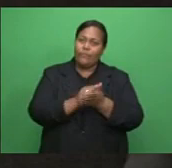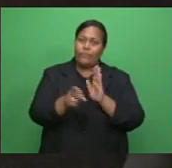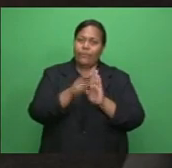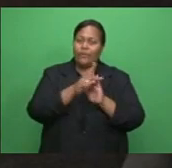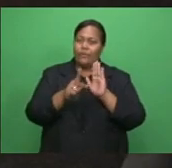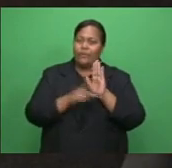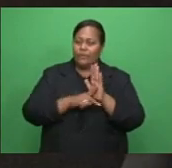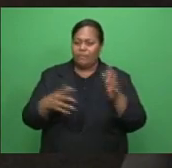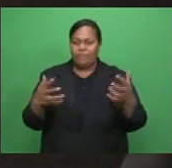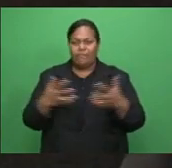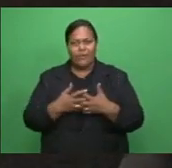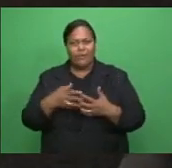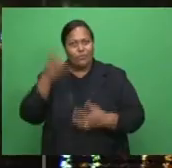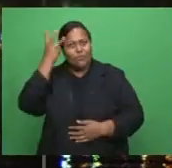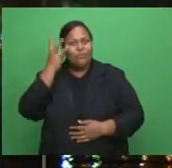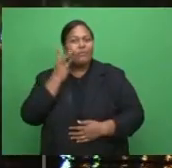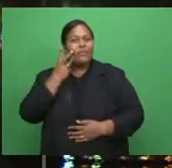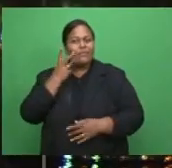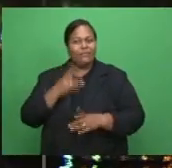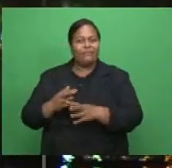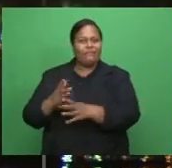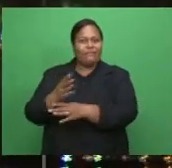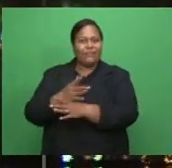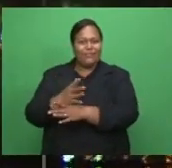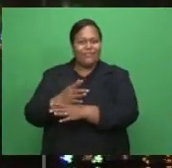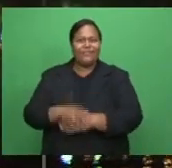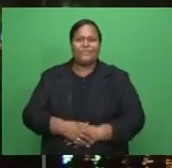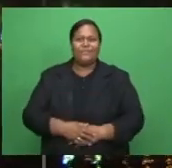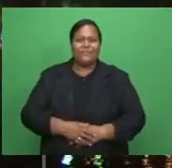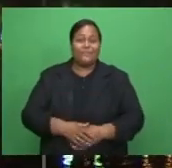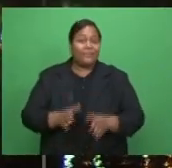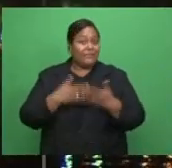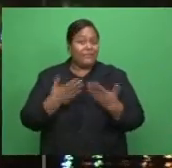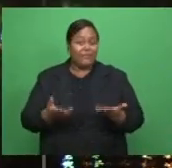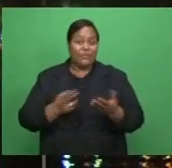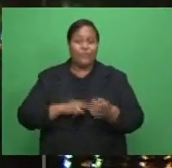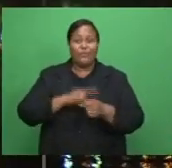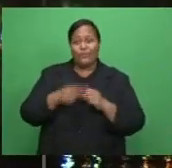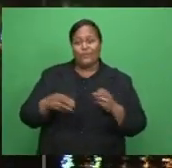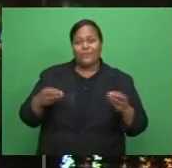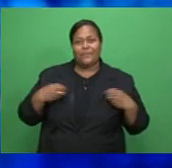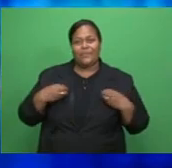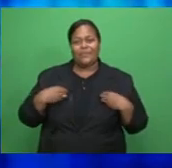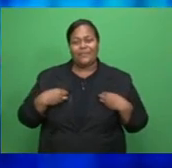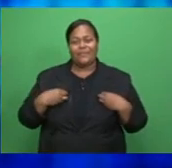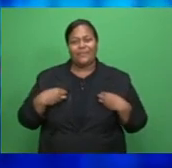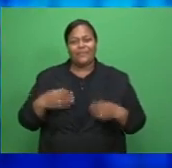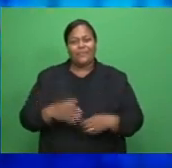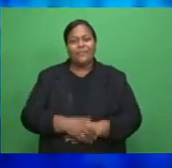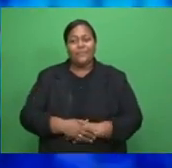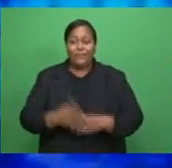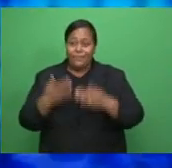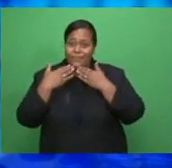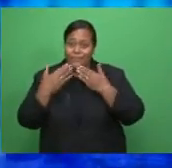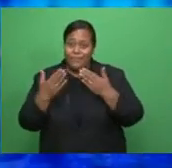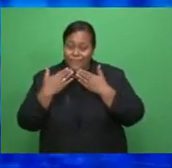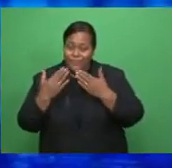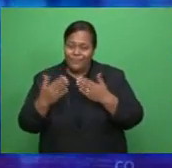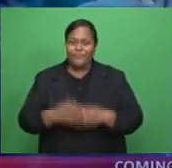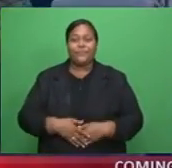the women in fisheries. And Whitney joins us now with the latest in business. Thanks, Jackie. In business